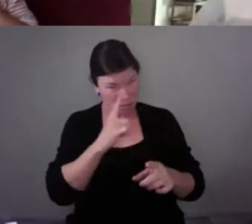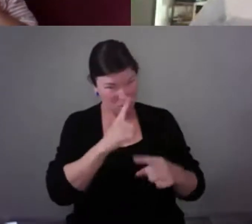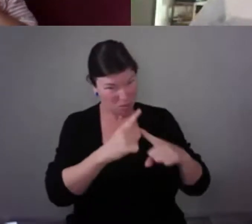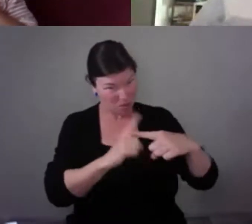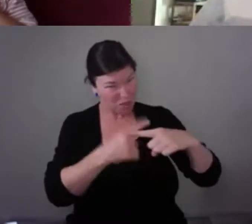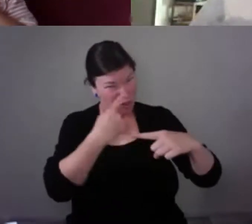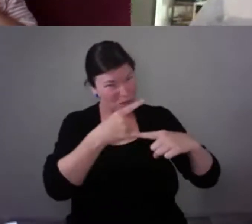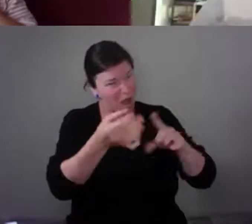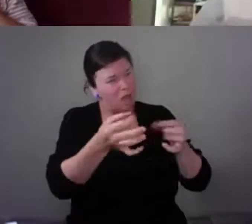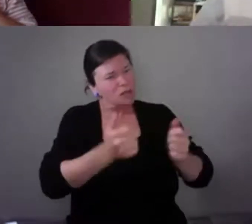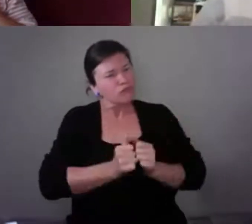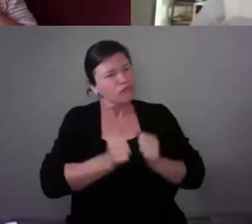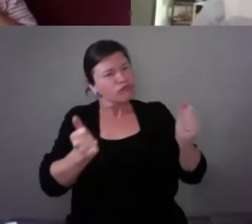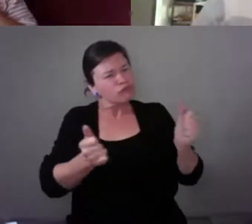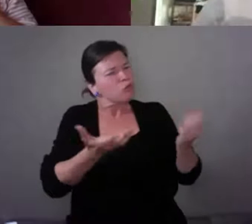and Mhm.